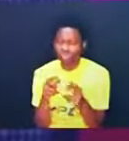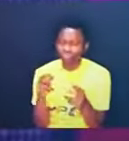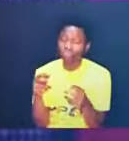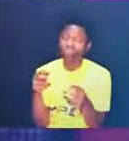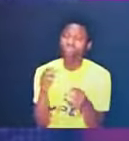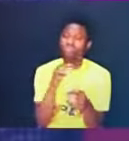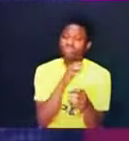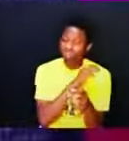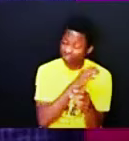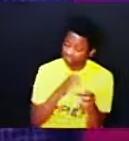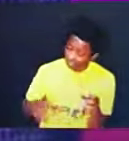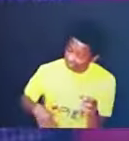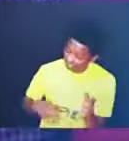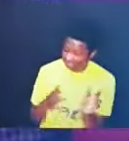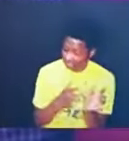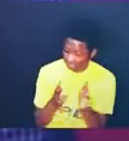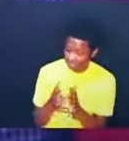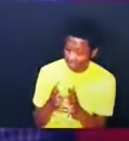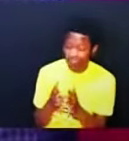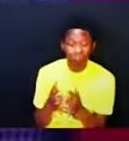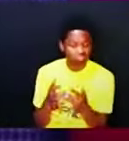righteousness.